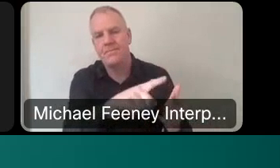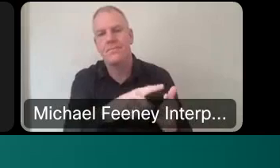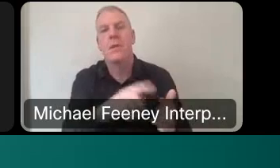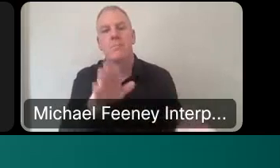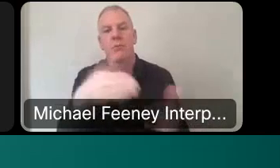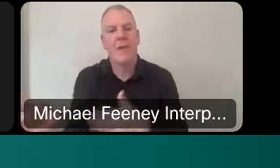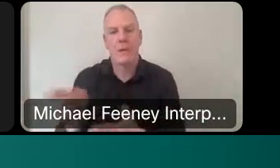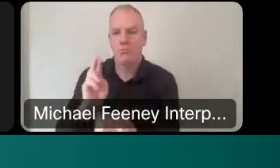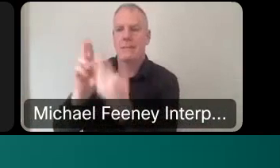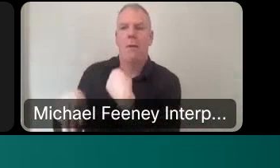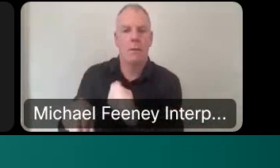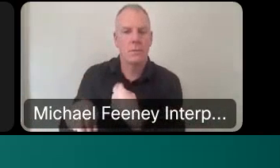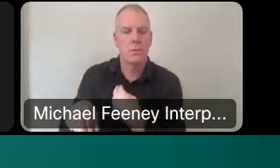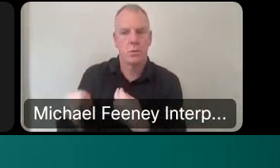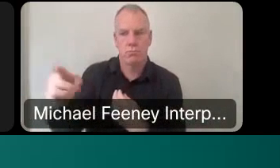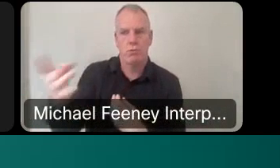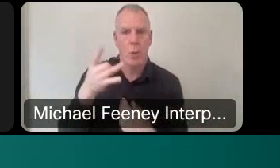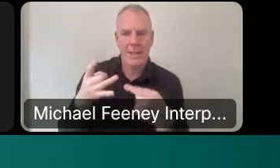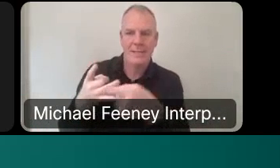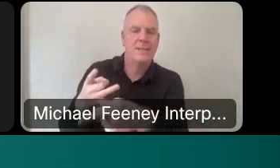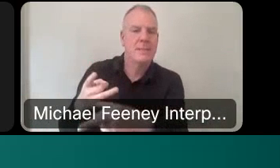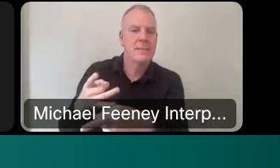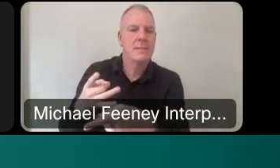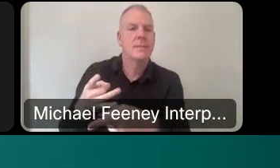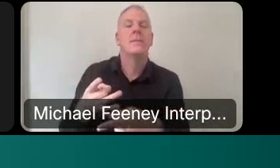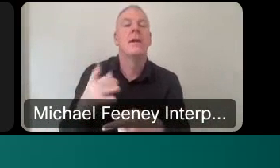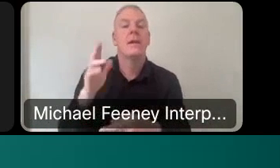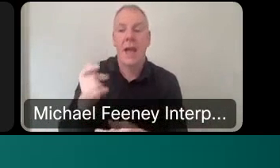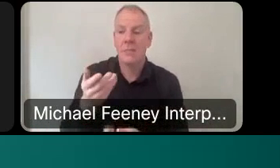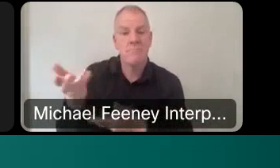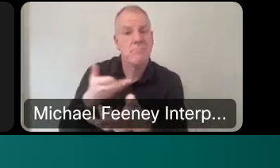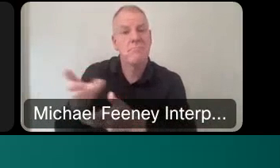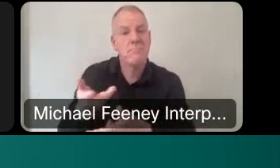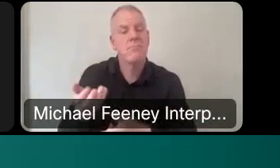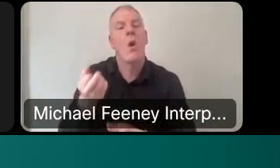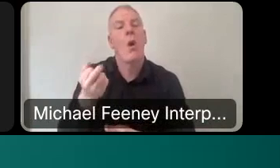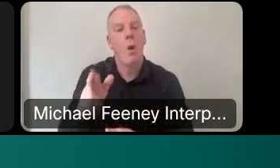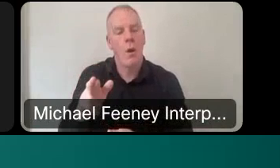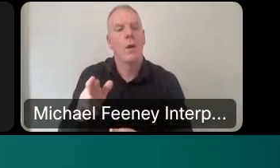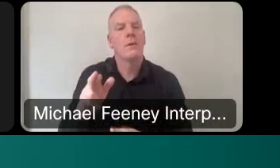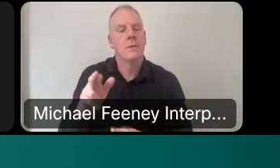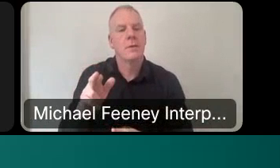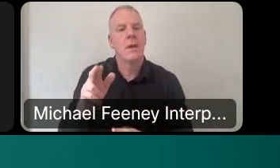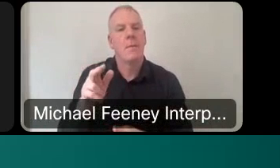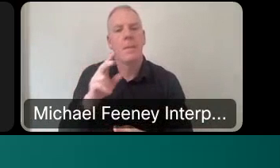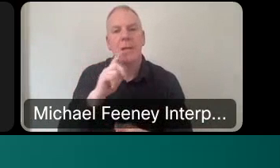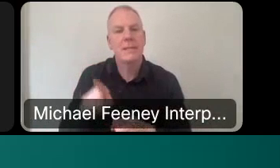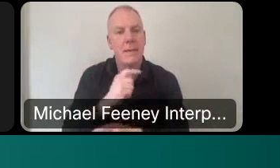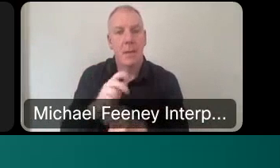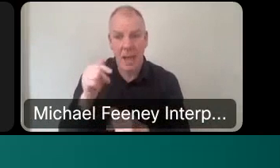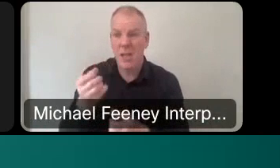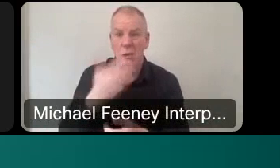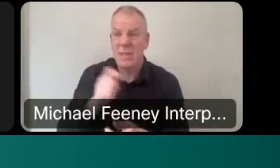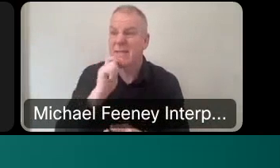will provide a response to the clarification request, and this can be made orally, but also must be followed up with the response set out